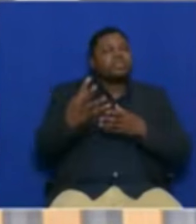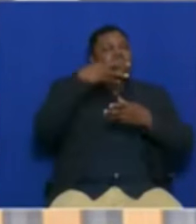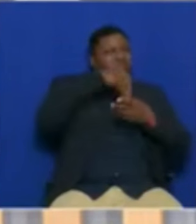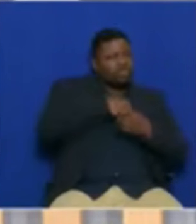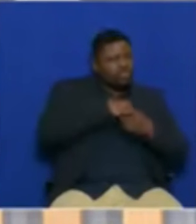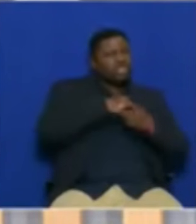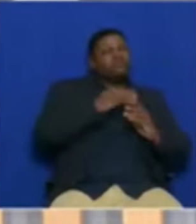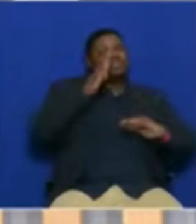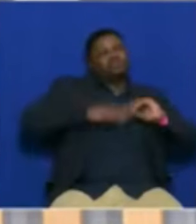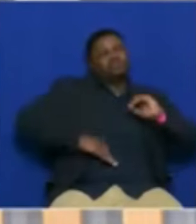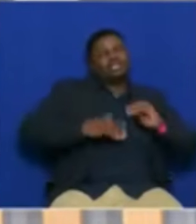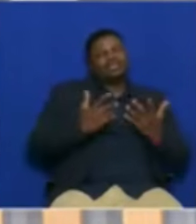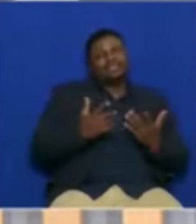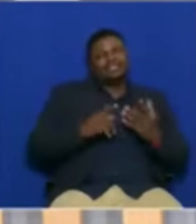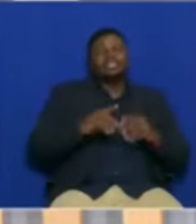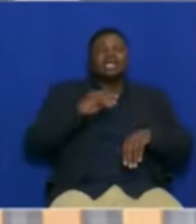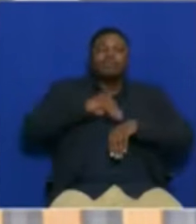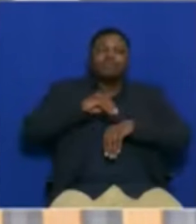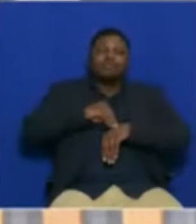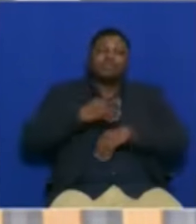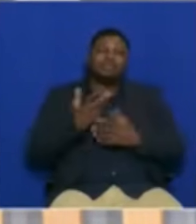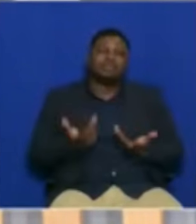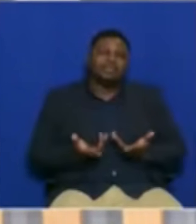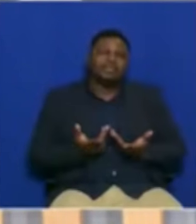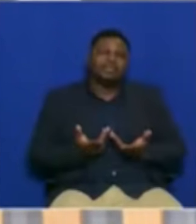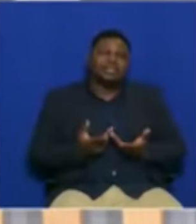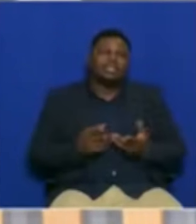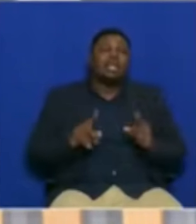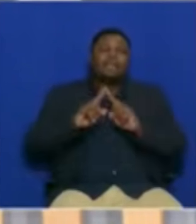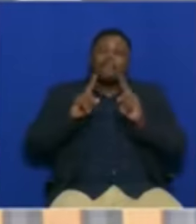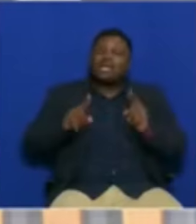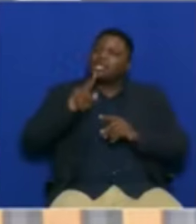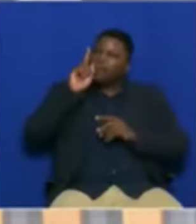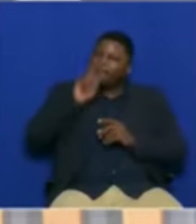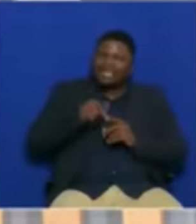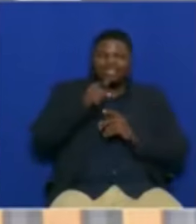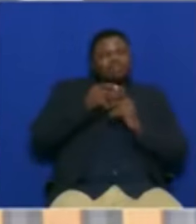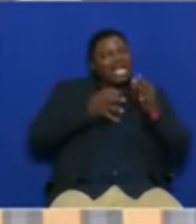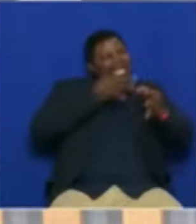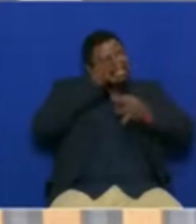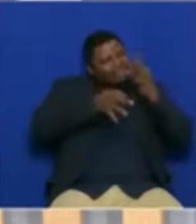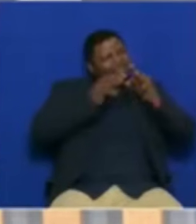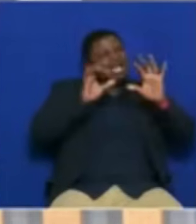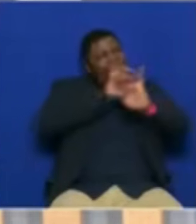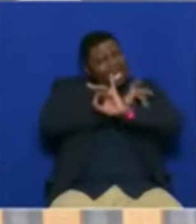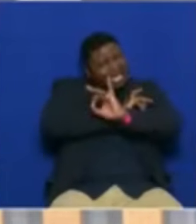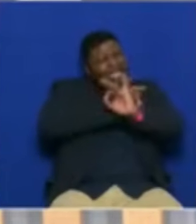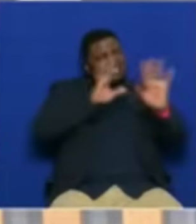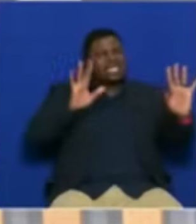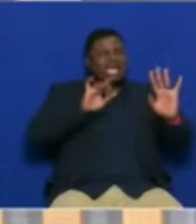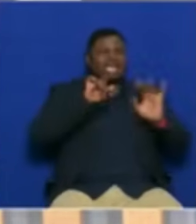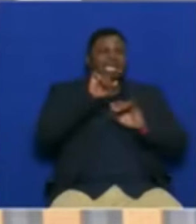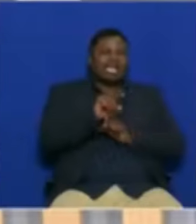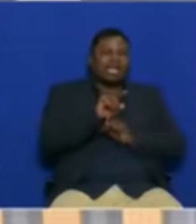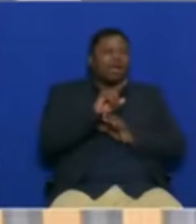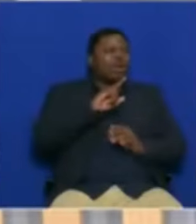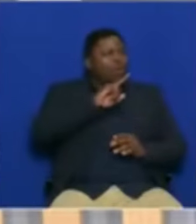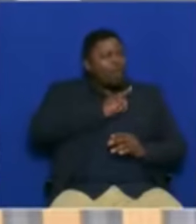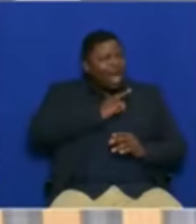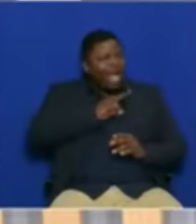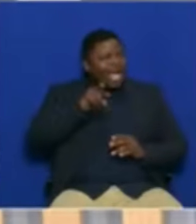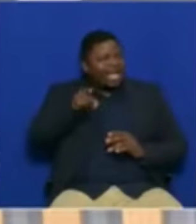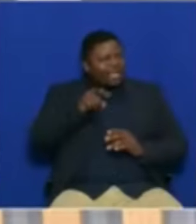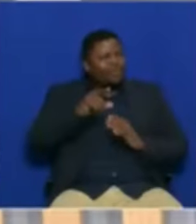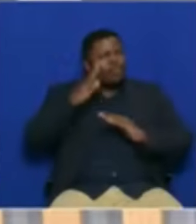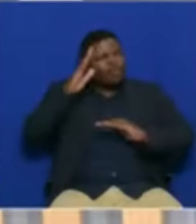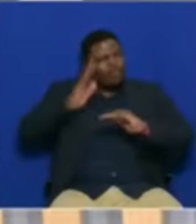speaks to, until it's explained properly and satisfactorily why you included her on this charge, it speaks to an